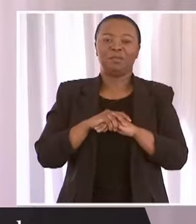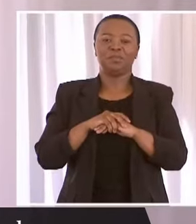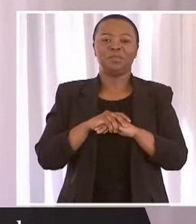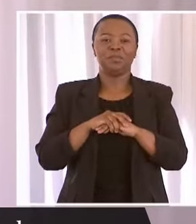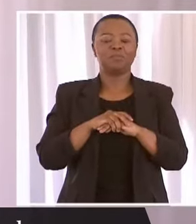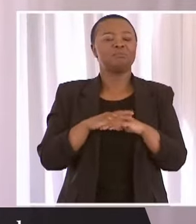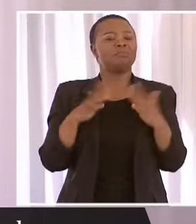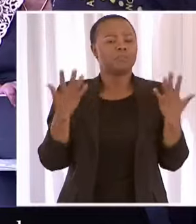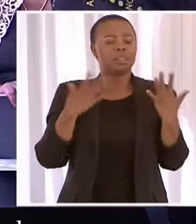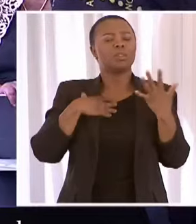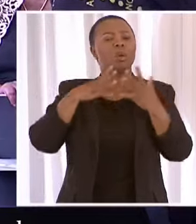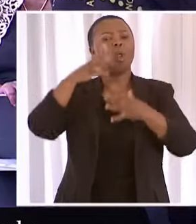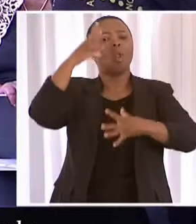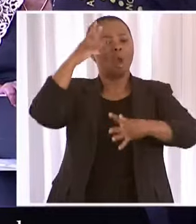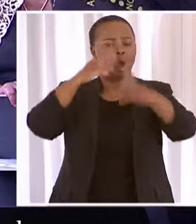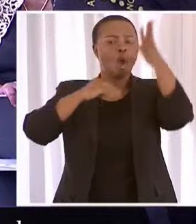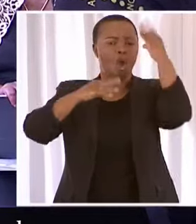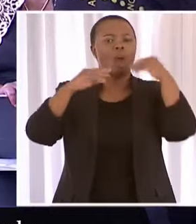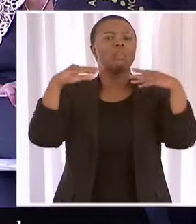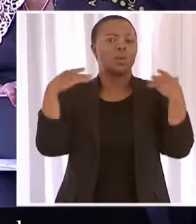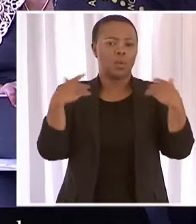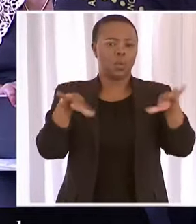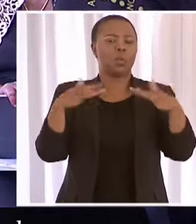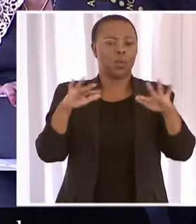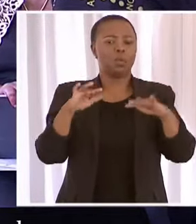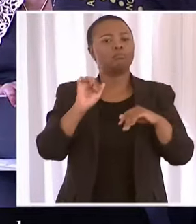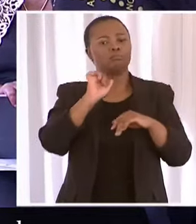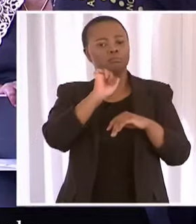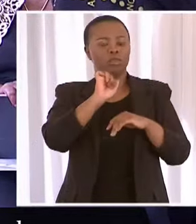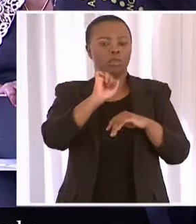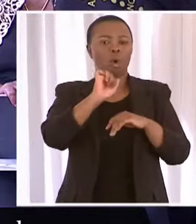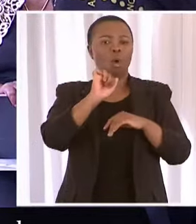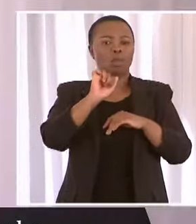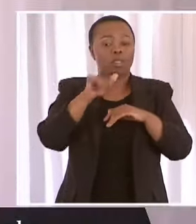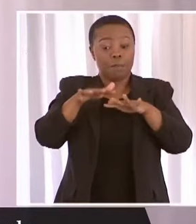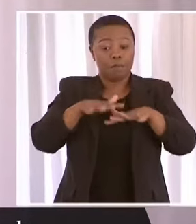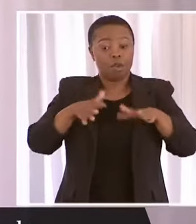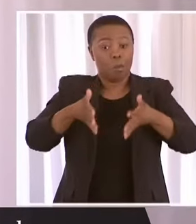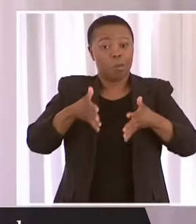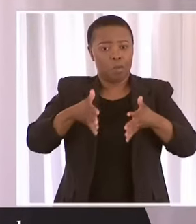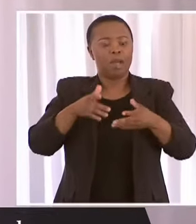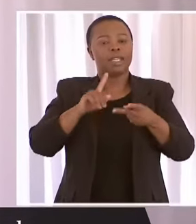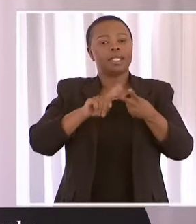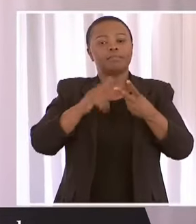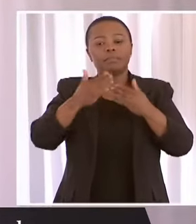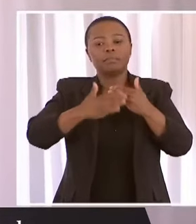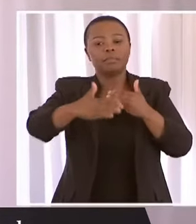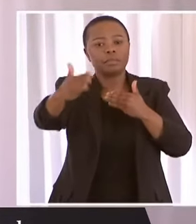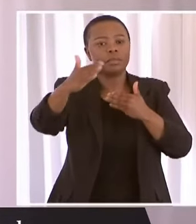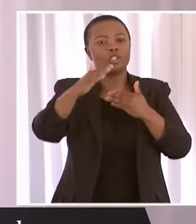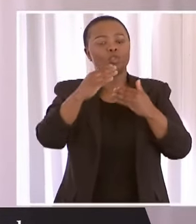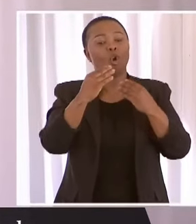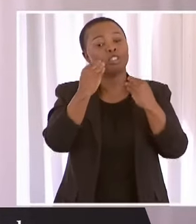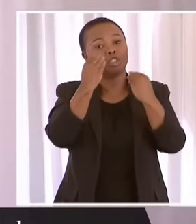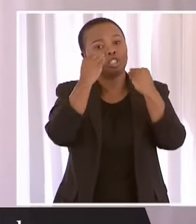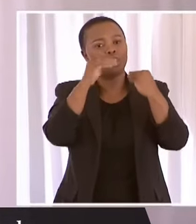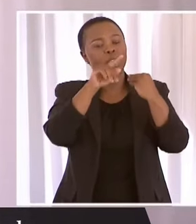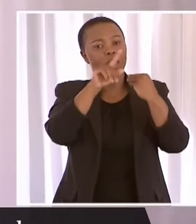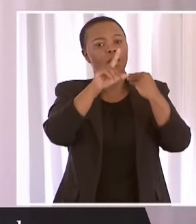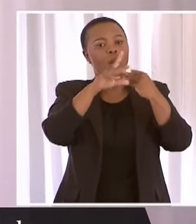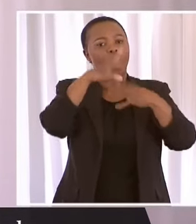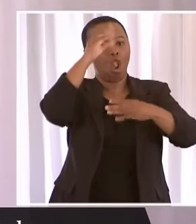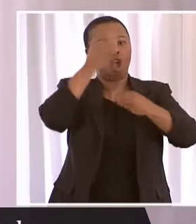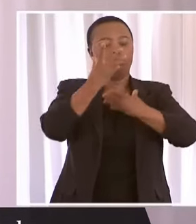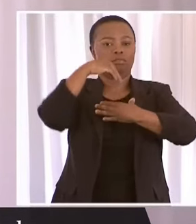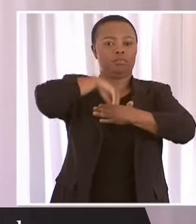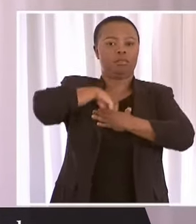We learn so much in your presence, and we promise to apply your teachings as we go forward in this life. Rest in power, rest in peace,